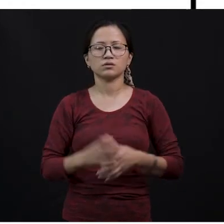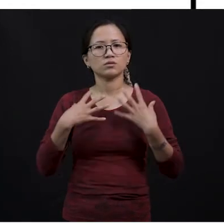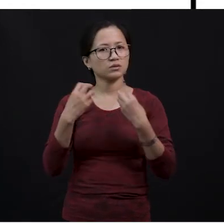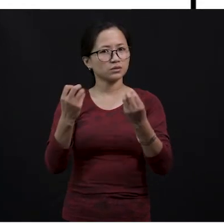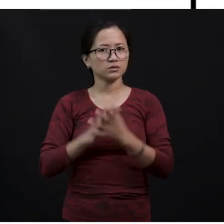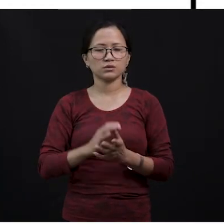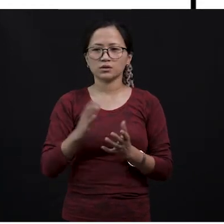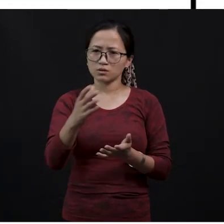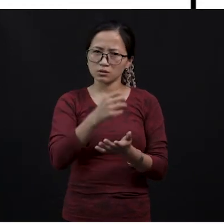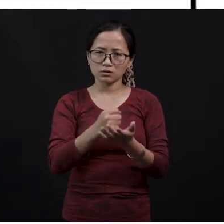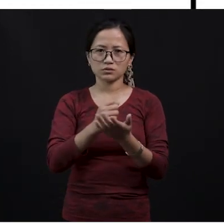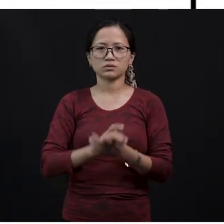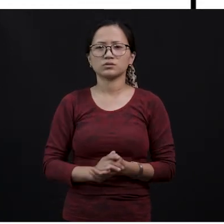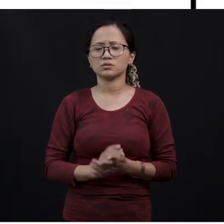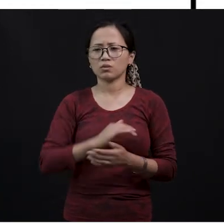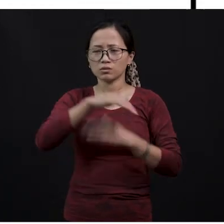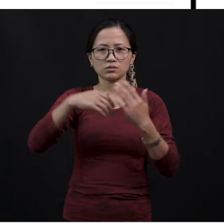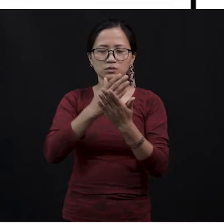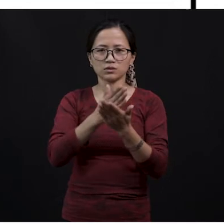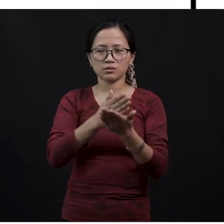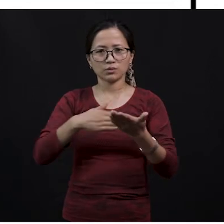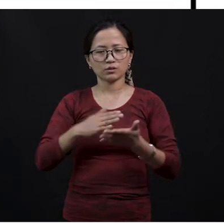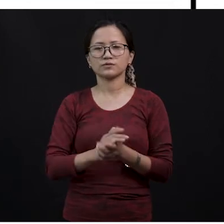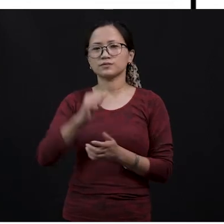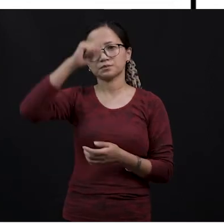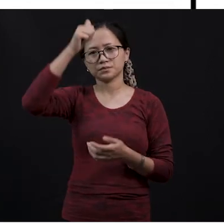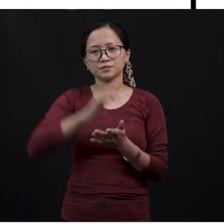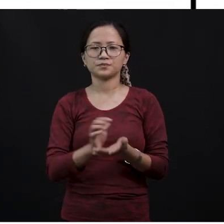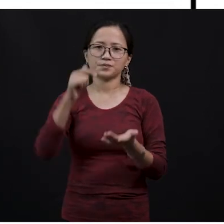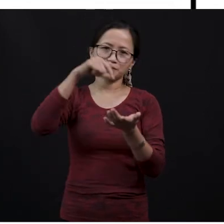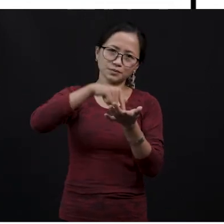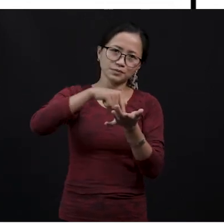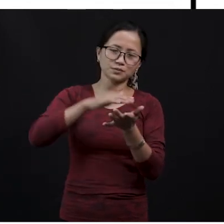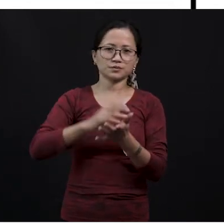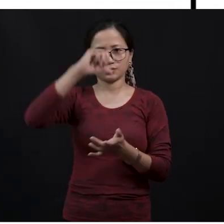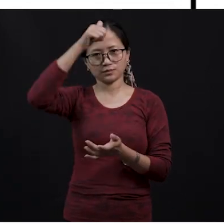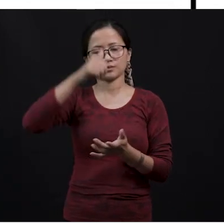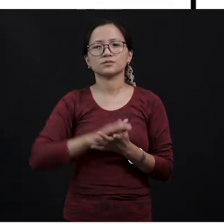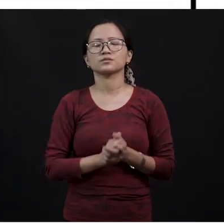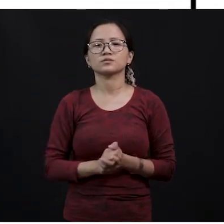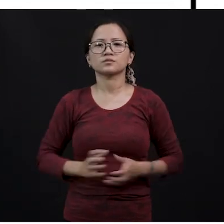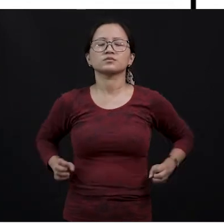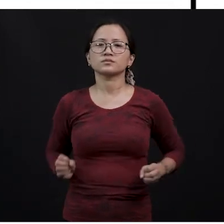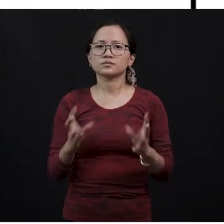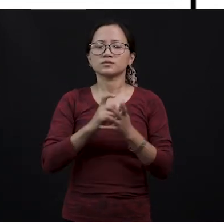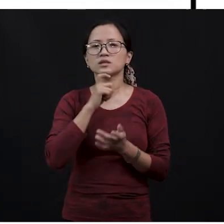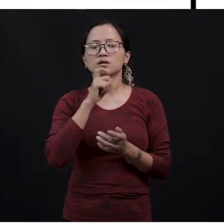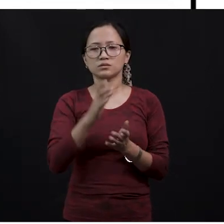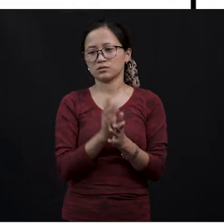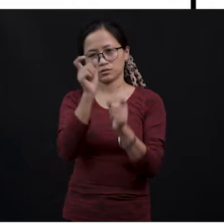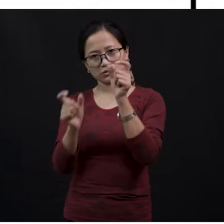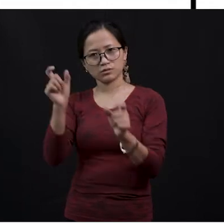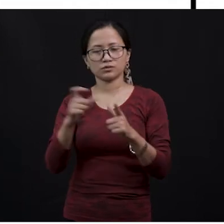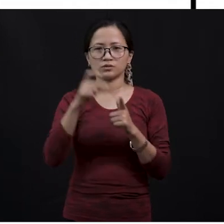wanted to control the southern part of India, he has to be in the central part of India. So he starts asking the